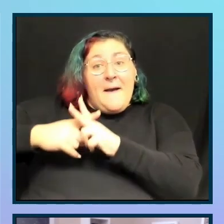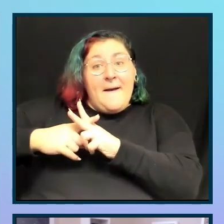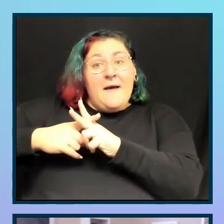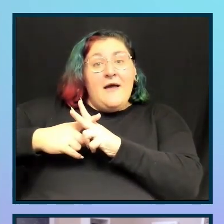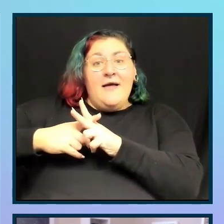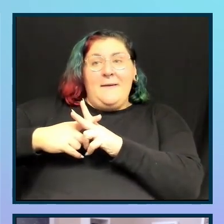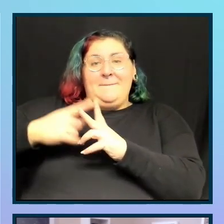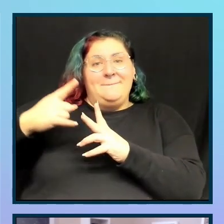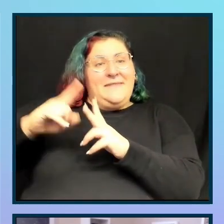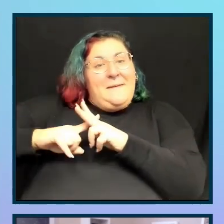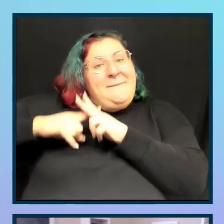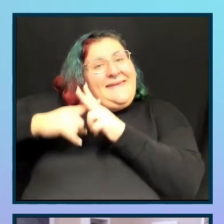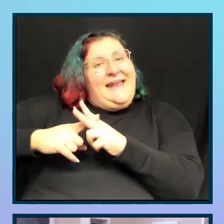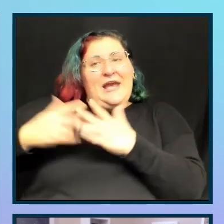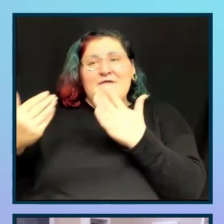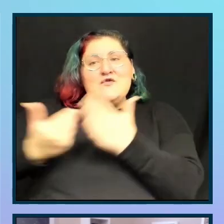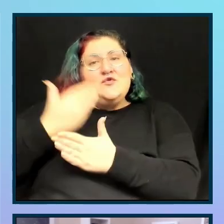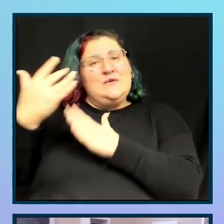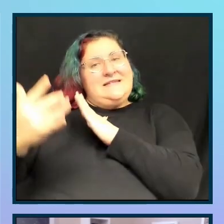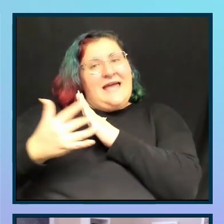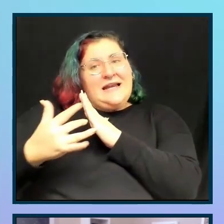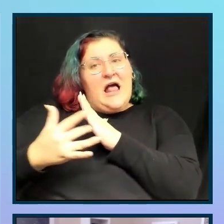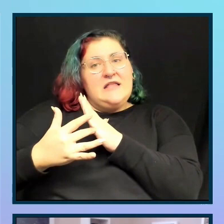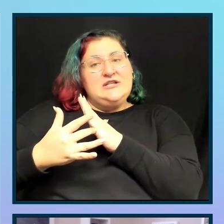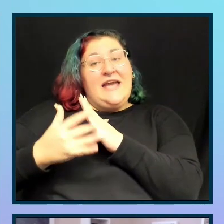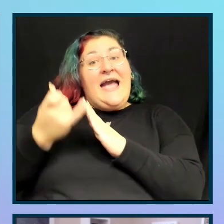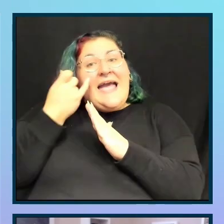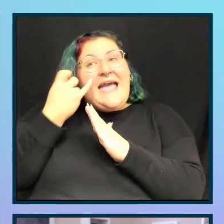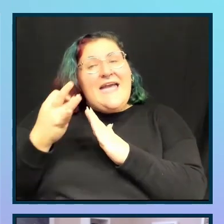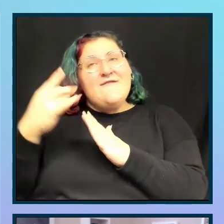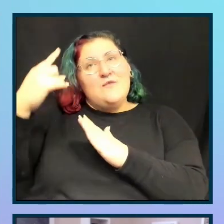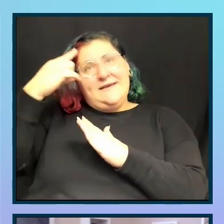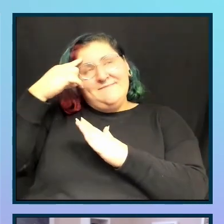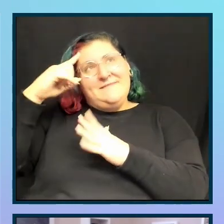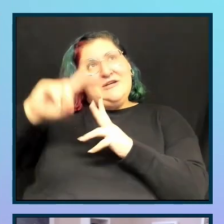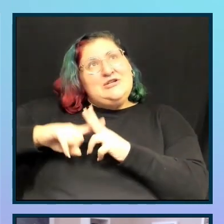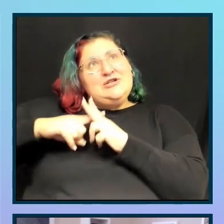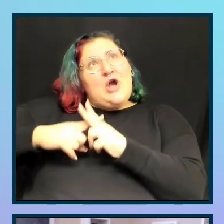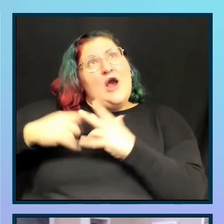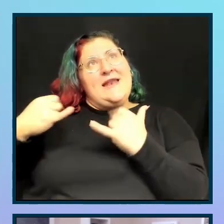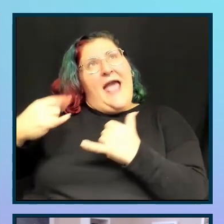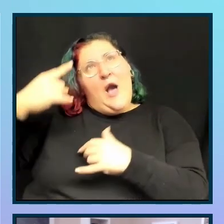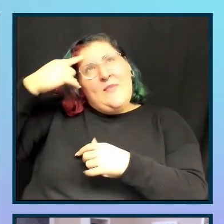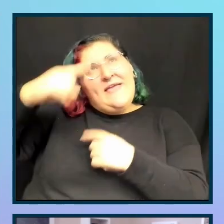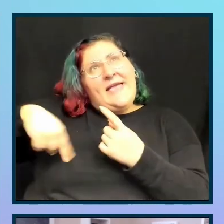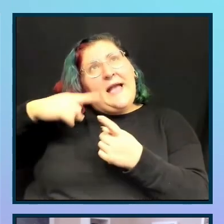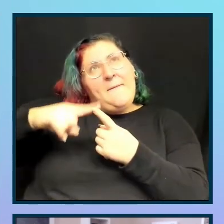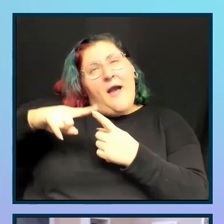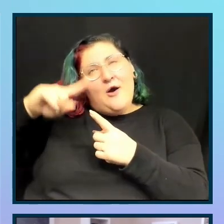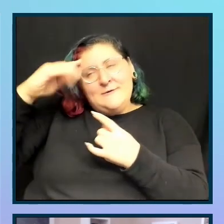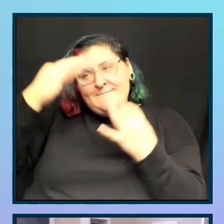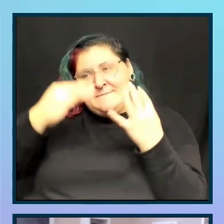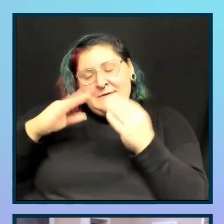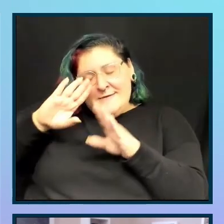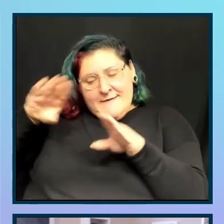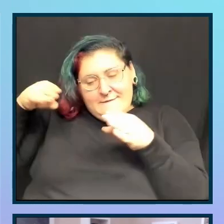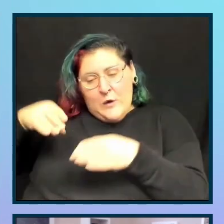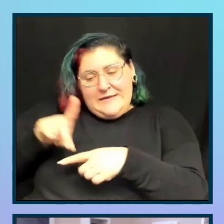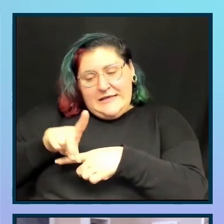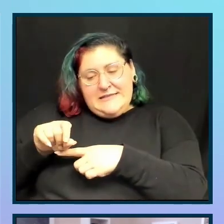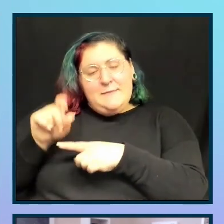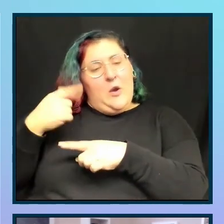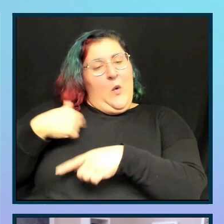begin thinking these things and having these thoughts, we can build the world that we would like to see. That